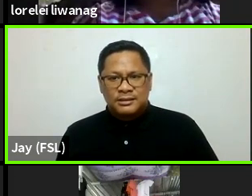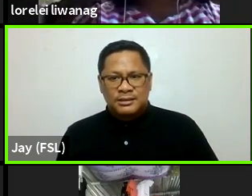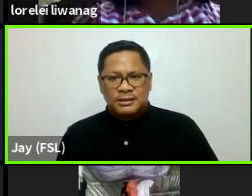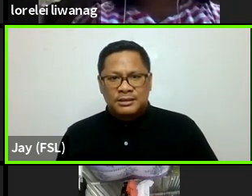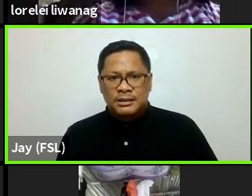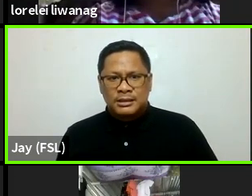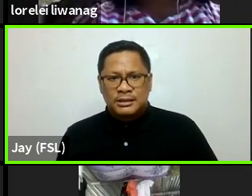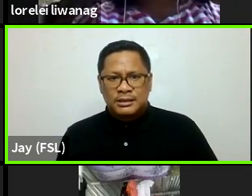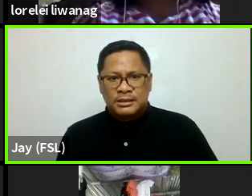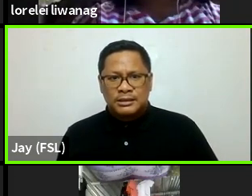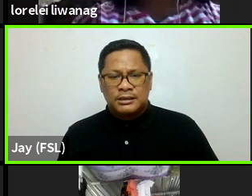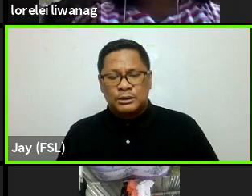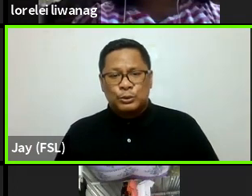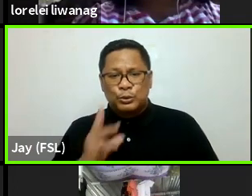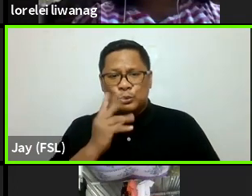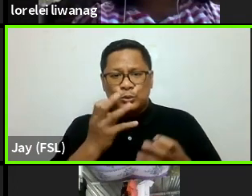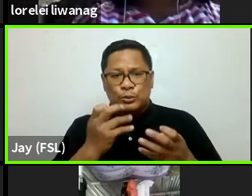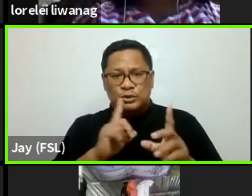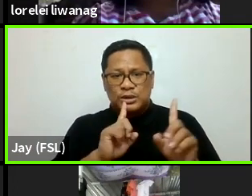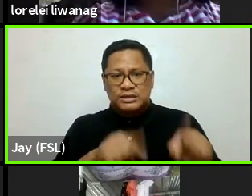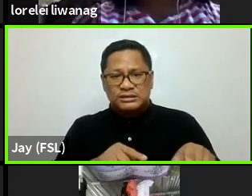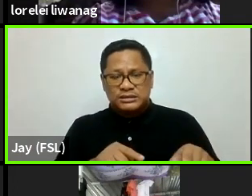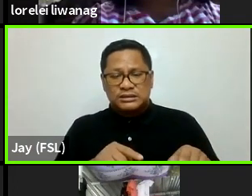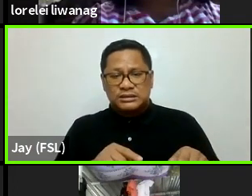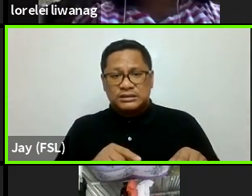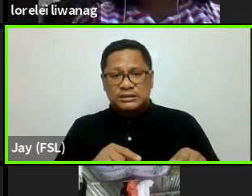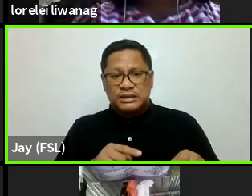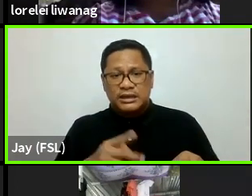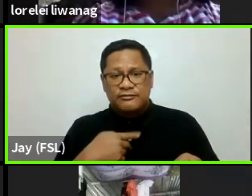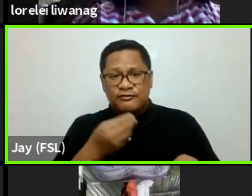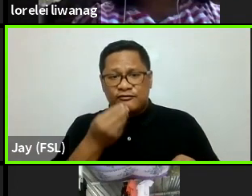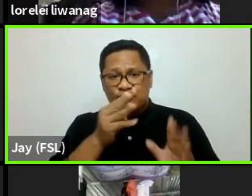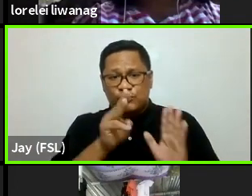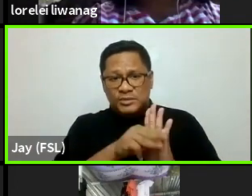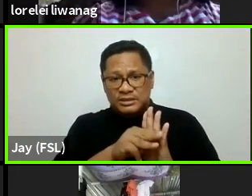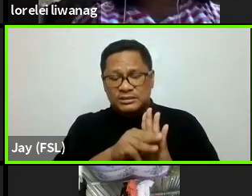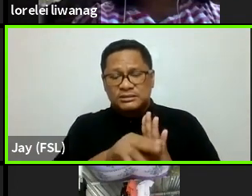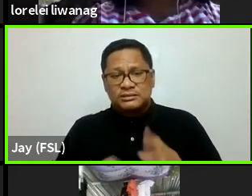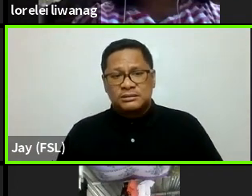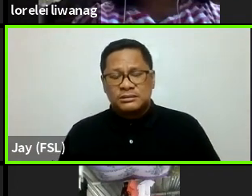Sino gustong sumagot? Who would like to answer? We have a few more minutes.